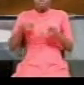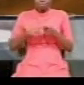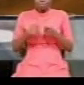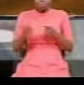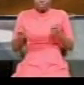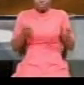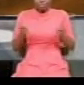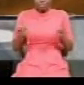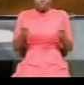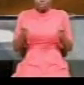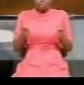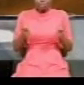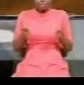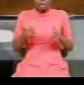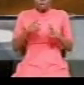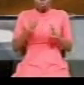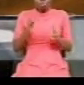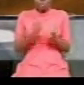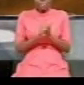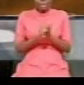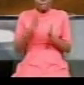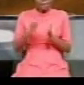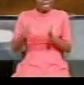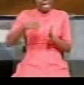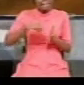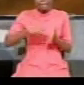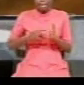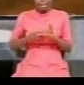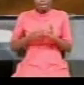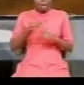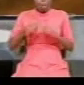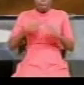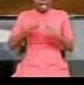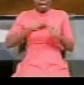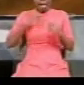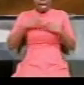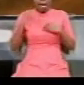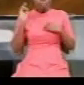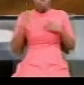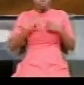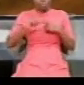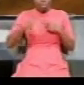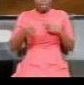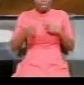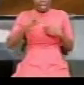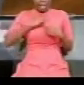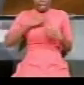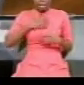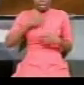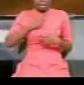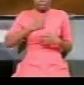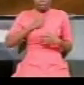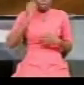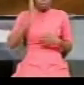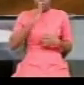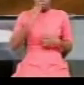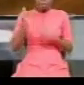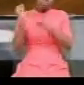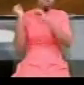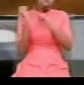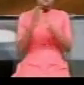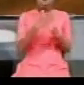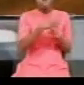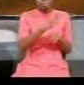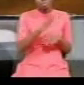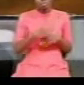into subjection, lest that by any means, when I have preached to others, I myself should be